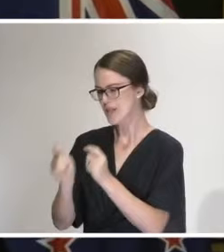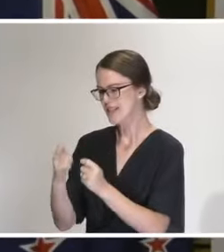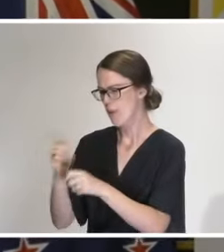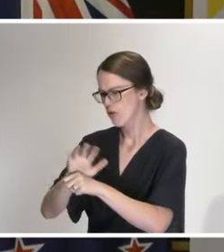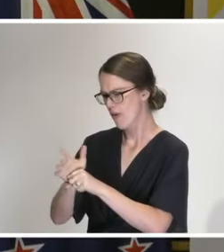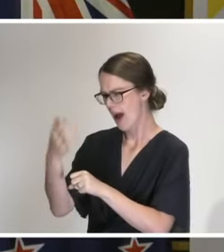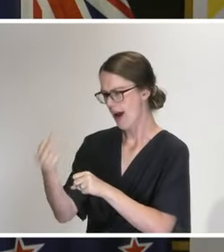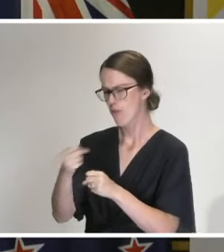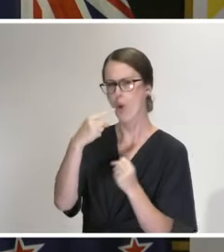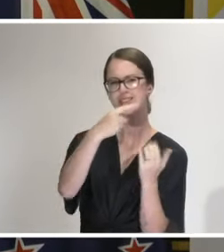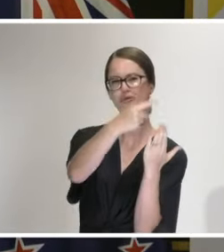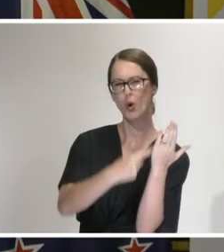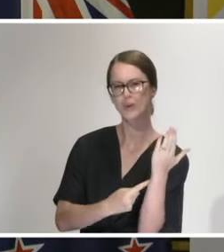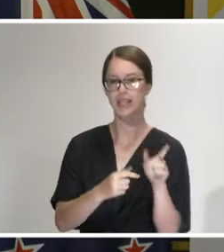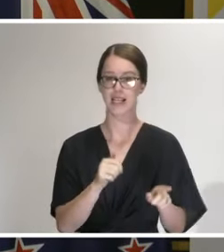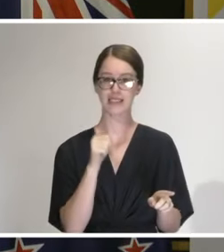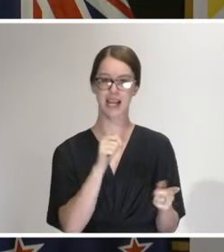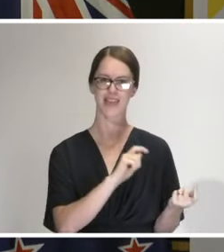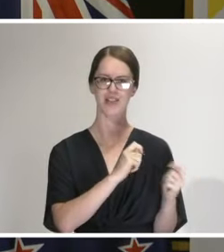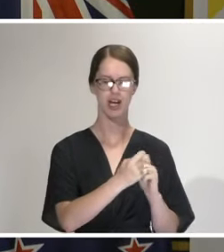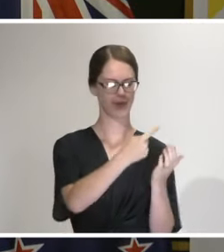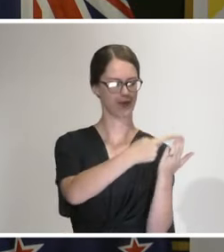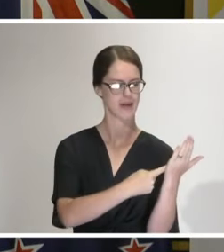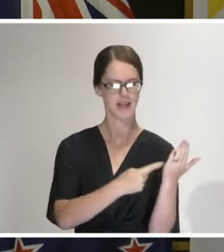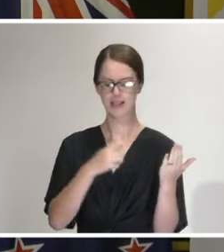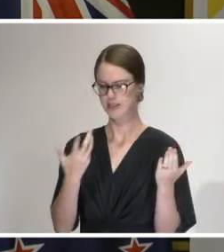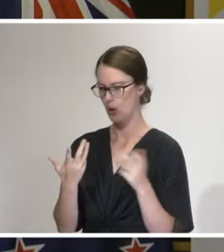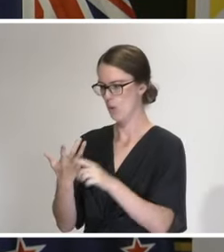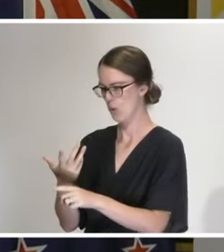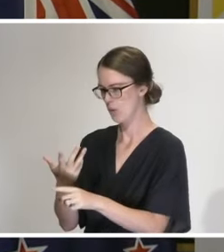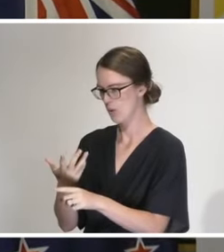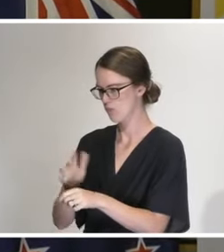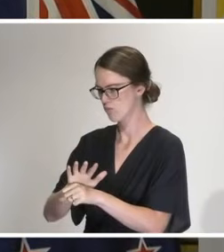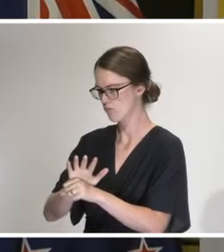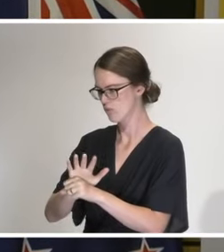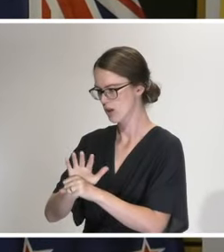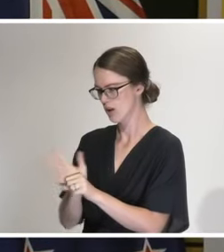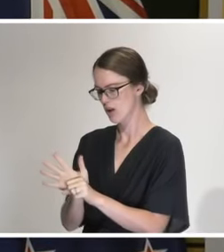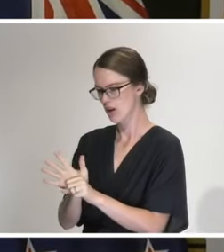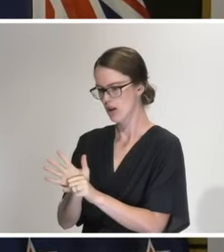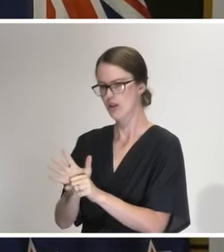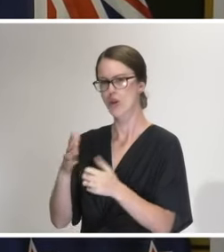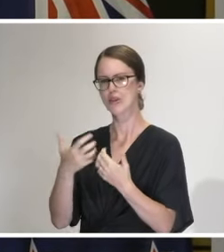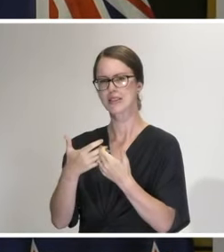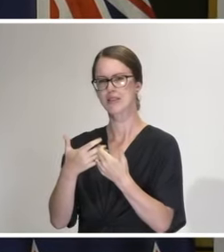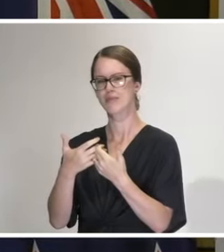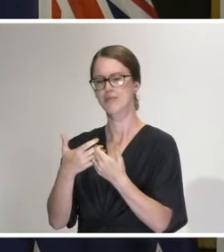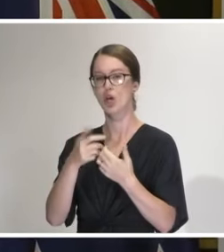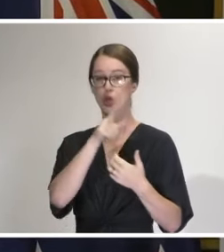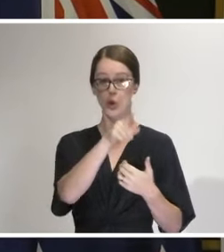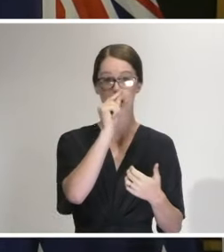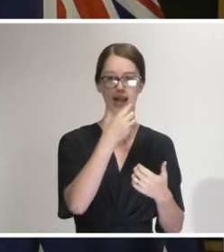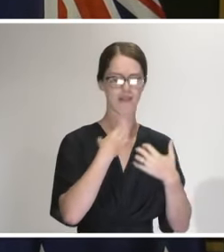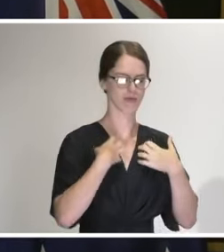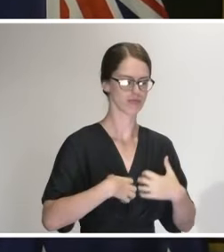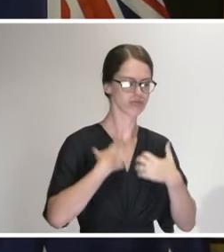group updated the definition of a case of COVID-19 to separate the respiratory symptoms from